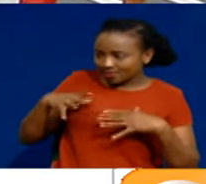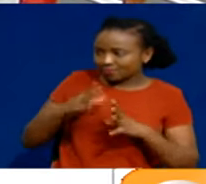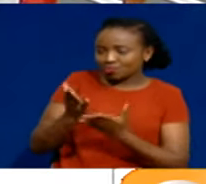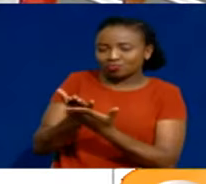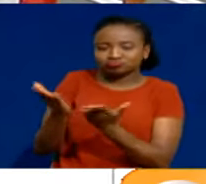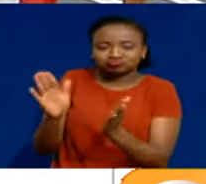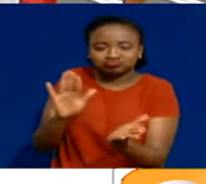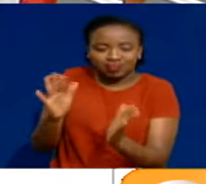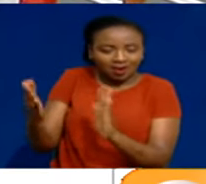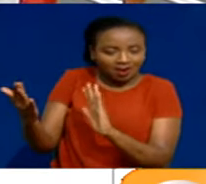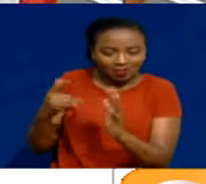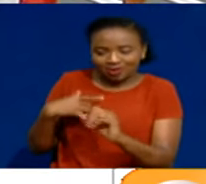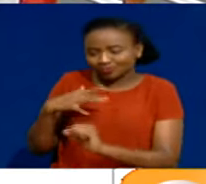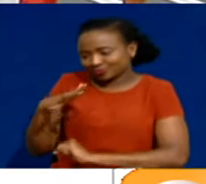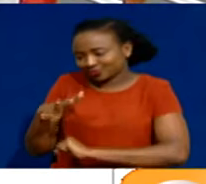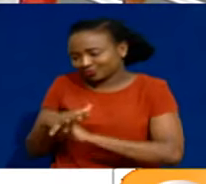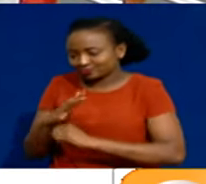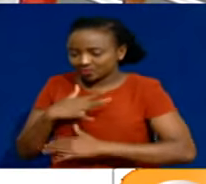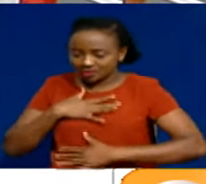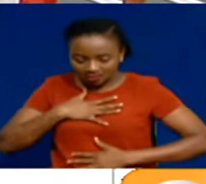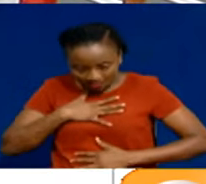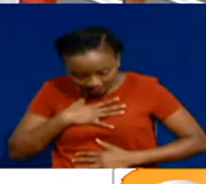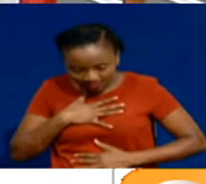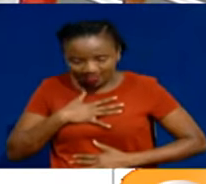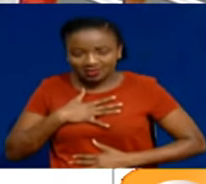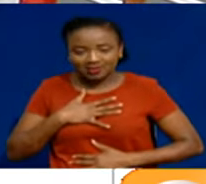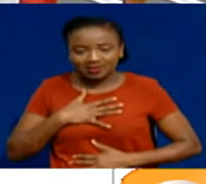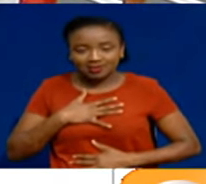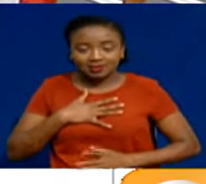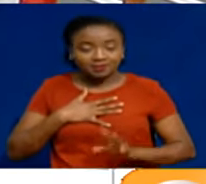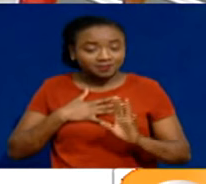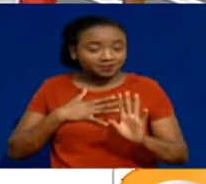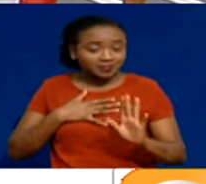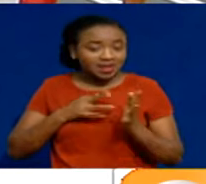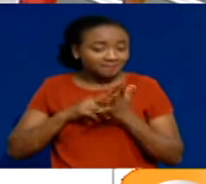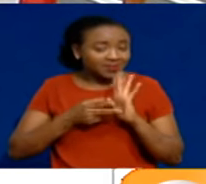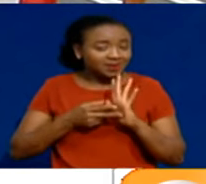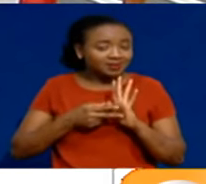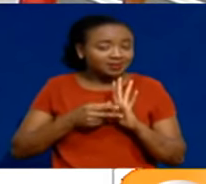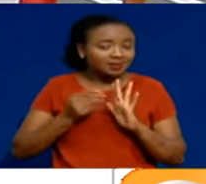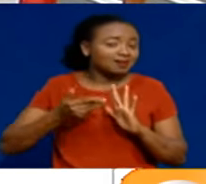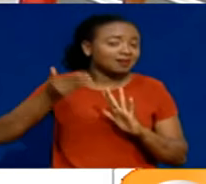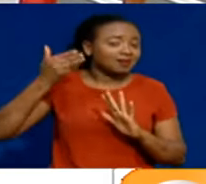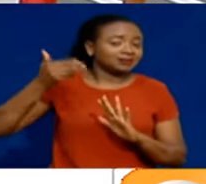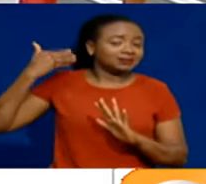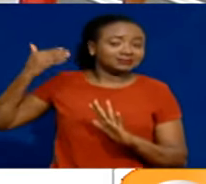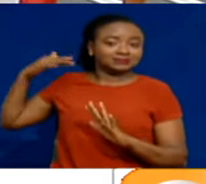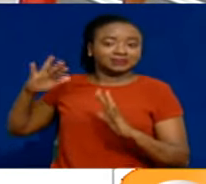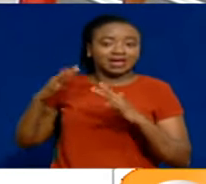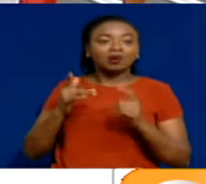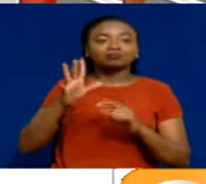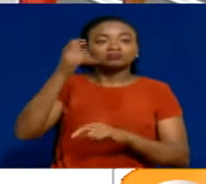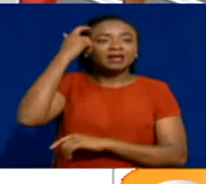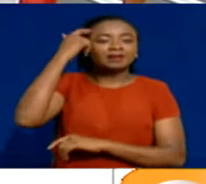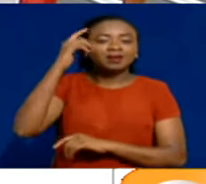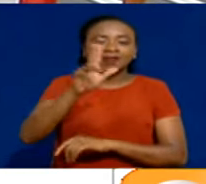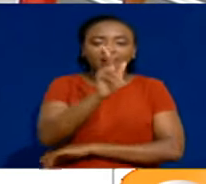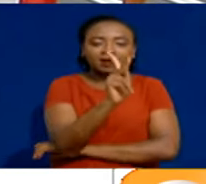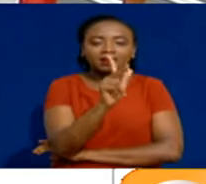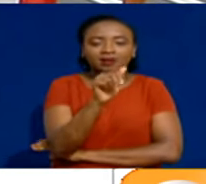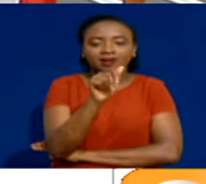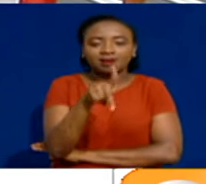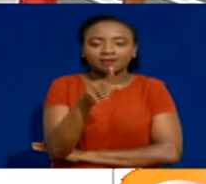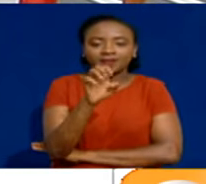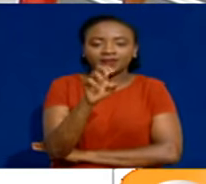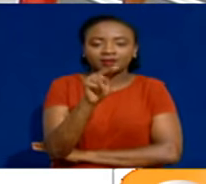Oh. Does it erase history? It doesn't. I told you we had Kapenguria 6. Recently we